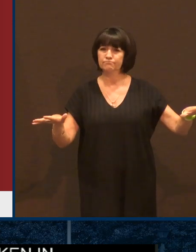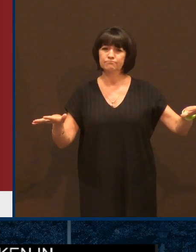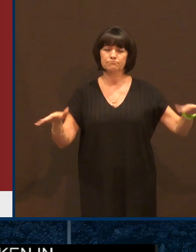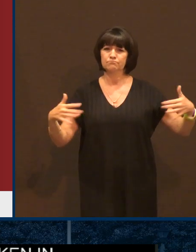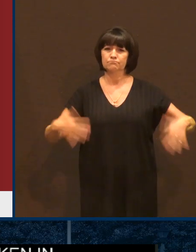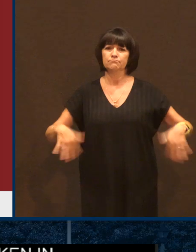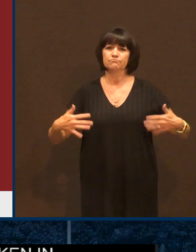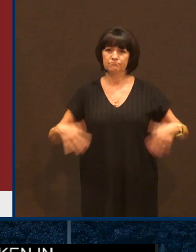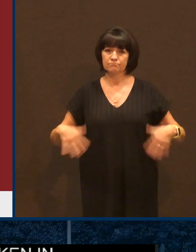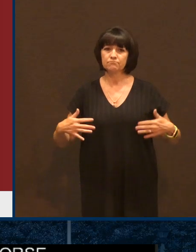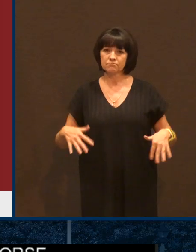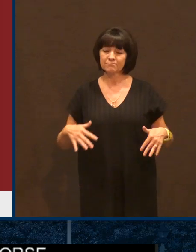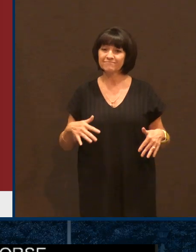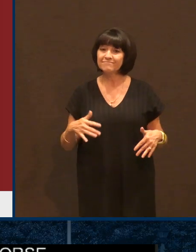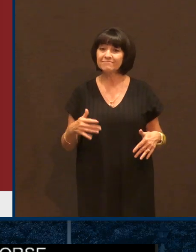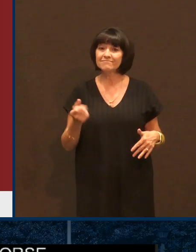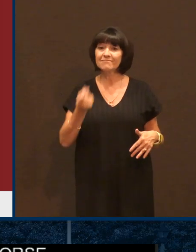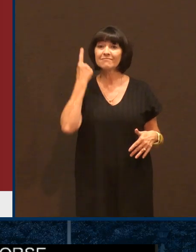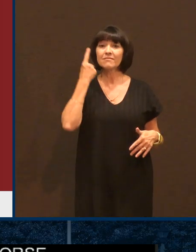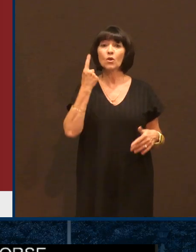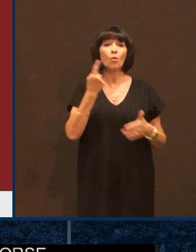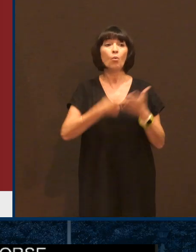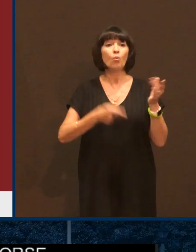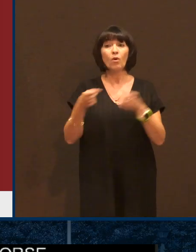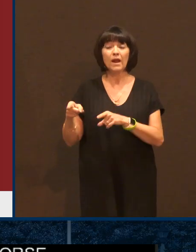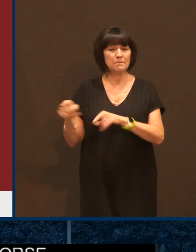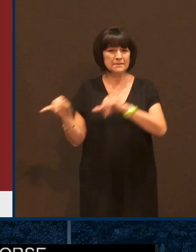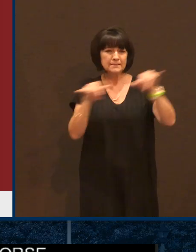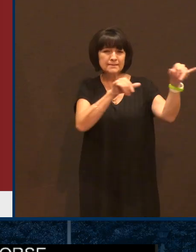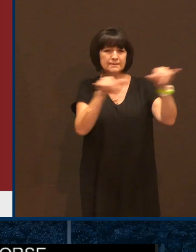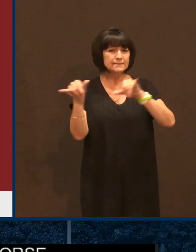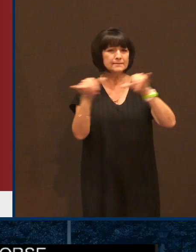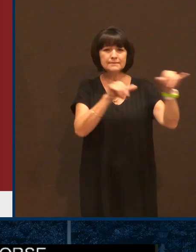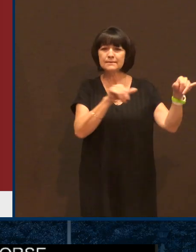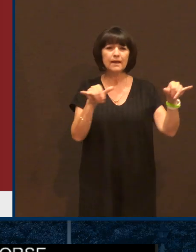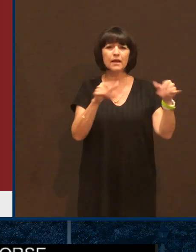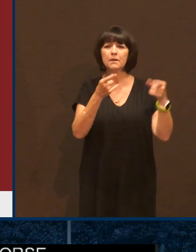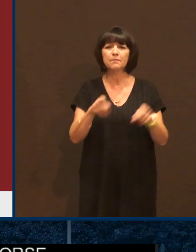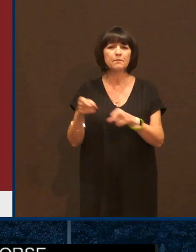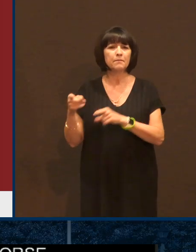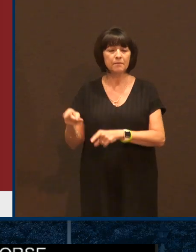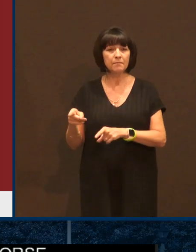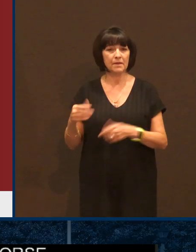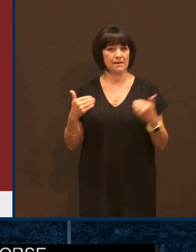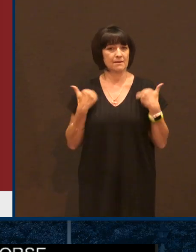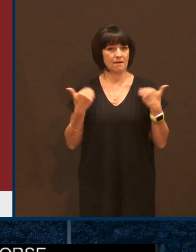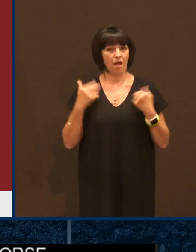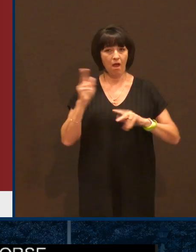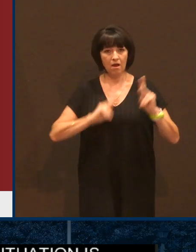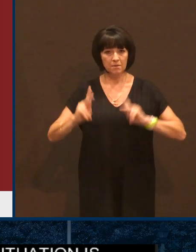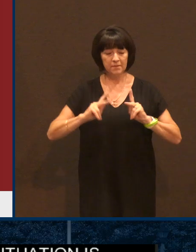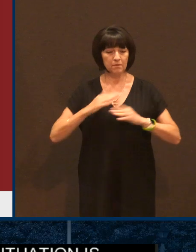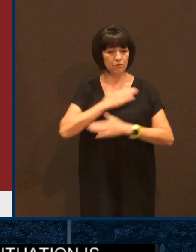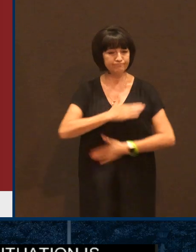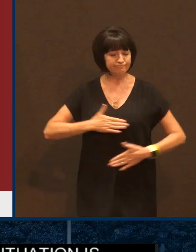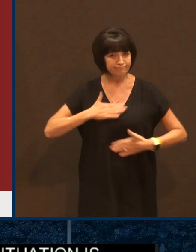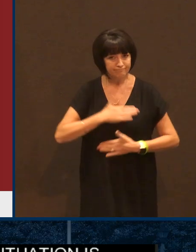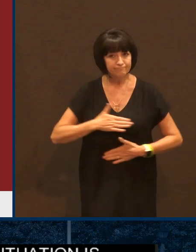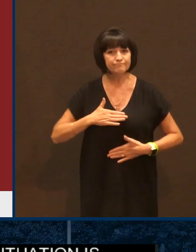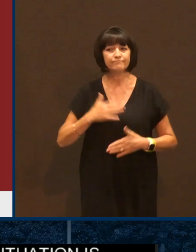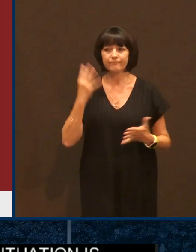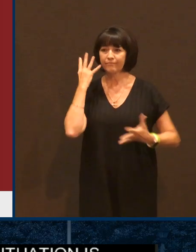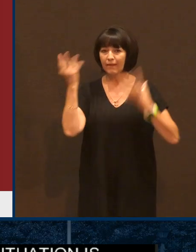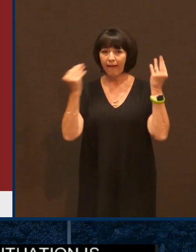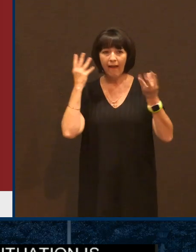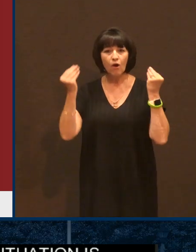young adults enjoying the summer vacation time at beach and vacation areas, in bars and restaurants,